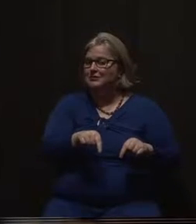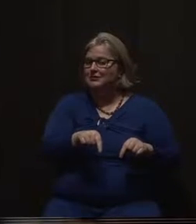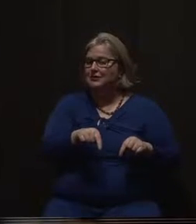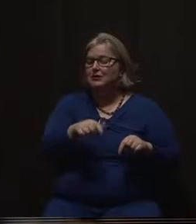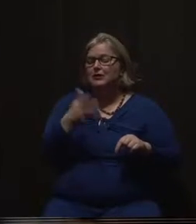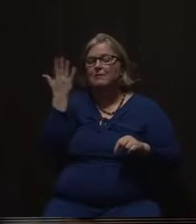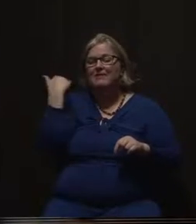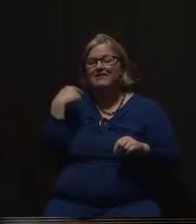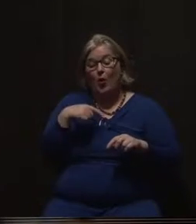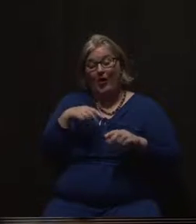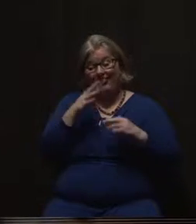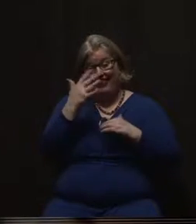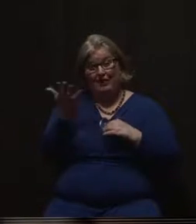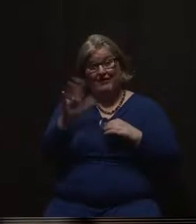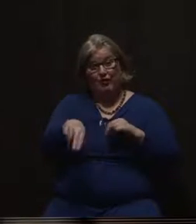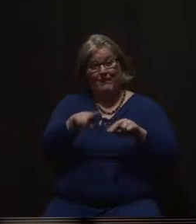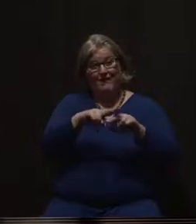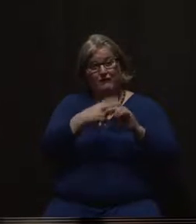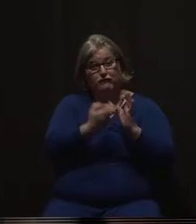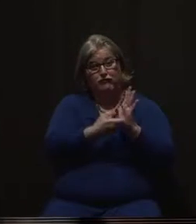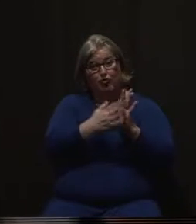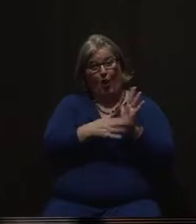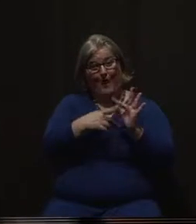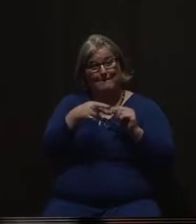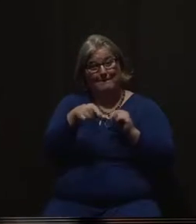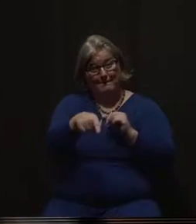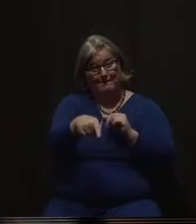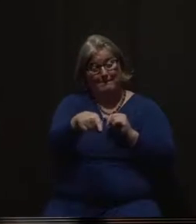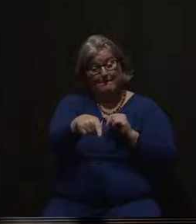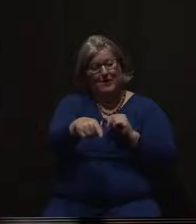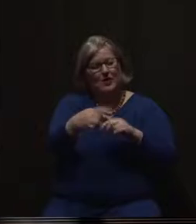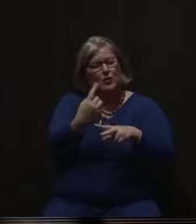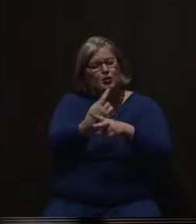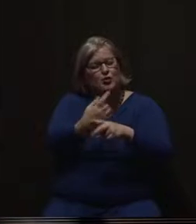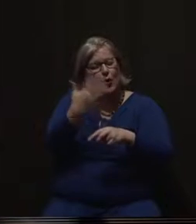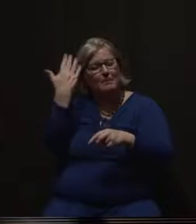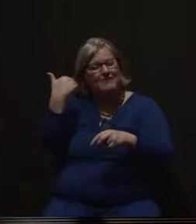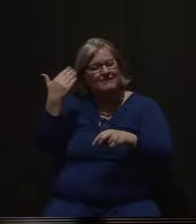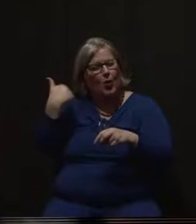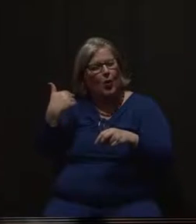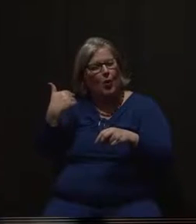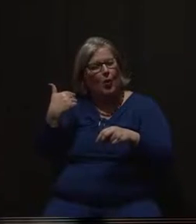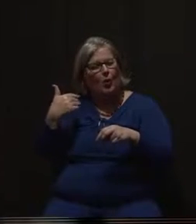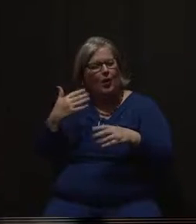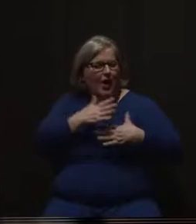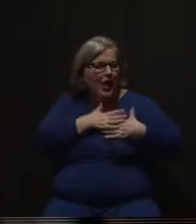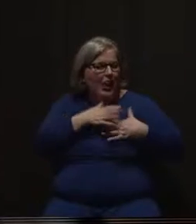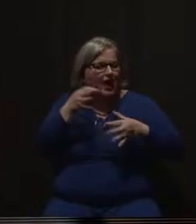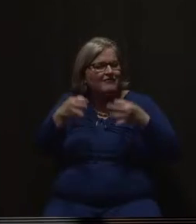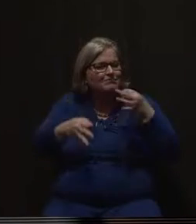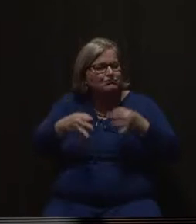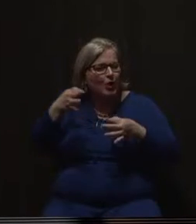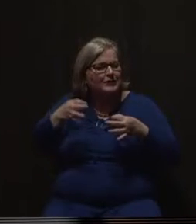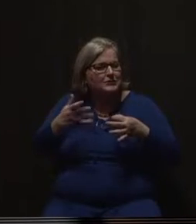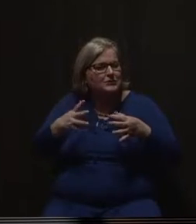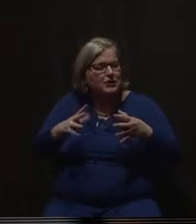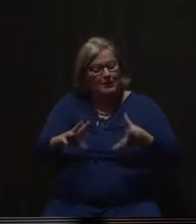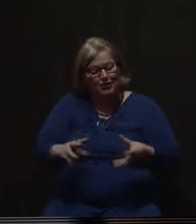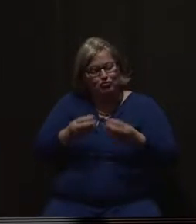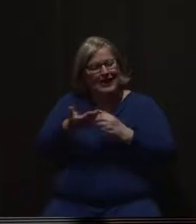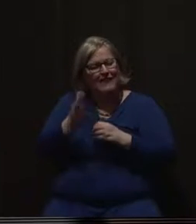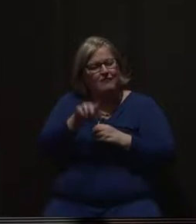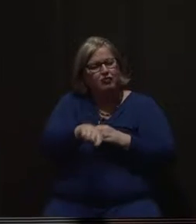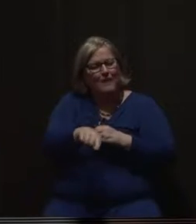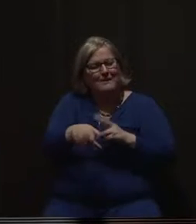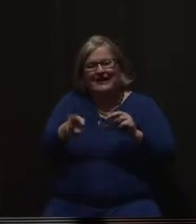because I originally thought, oh, of course, if you talk about love, talk about love politics, you've got to quote Fromm. The problem is, the more